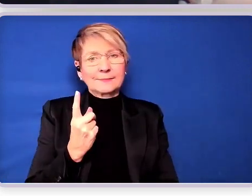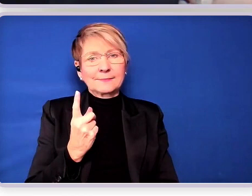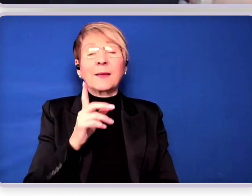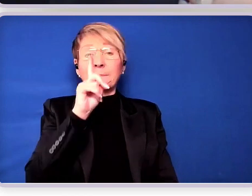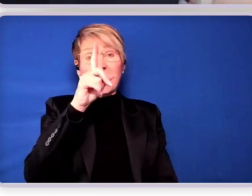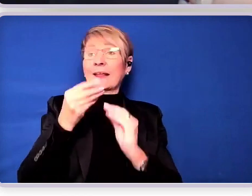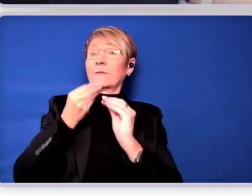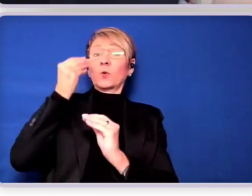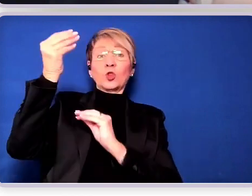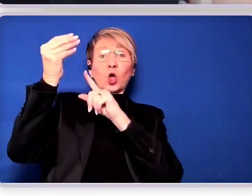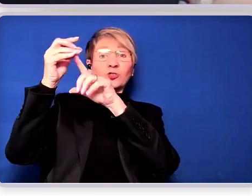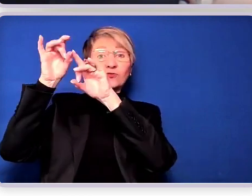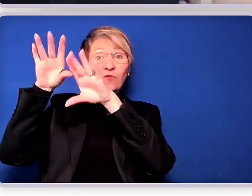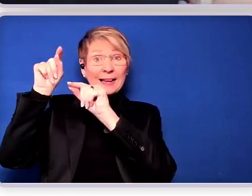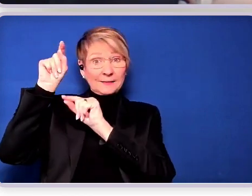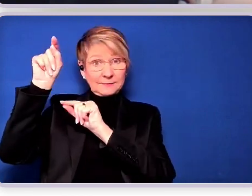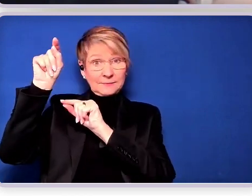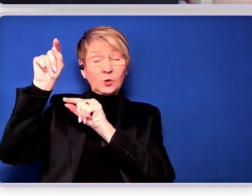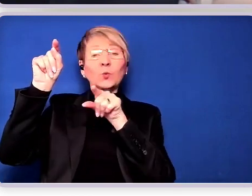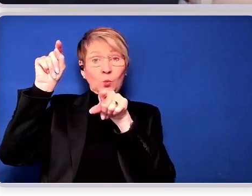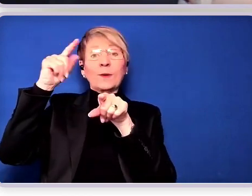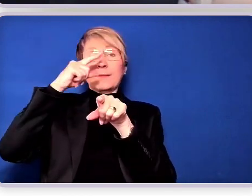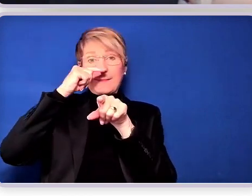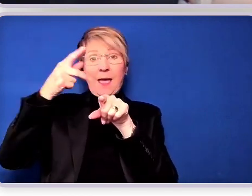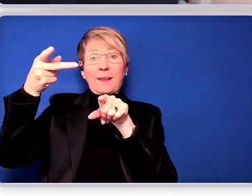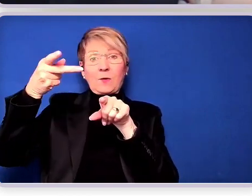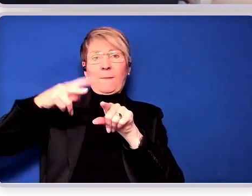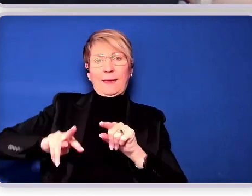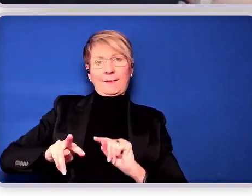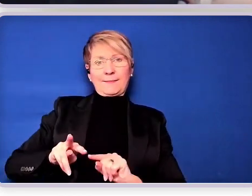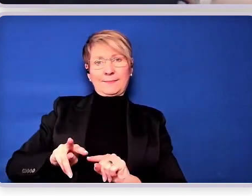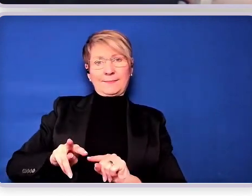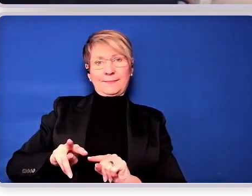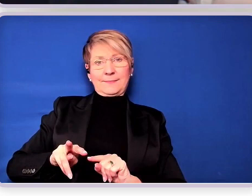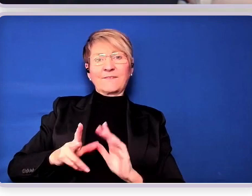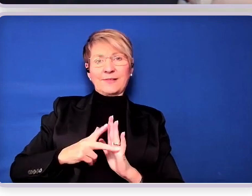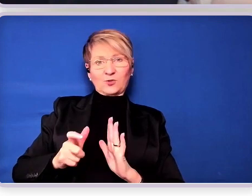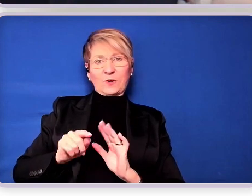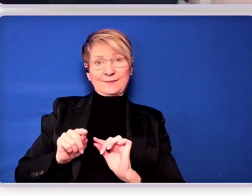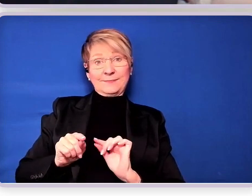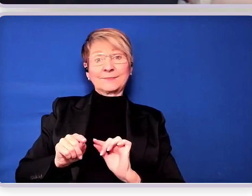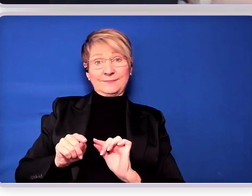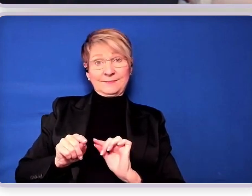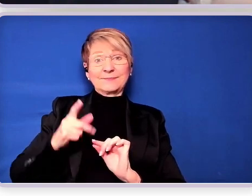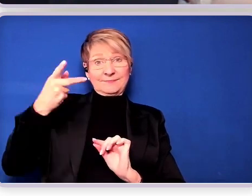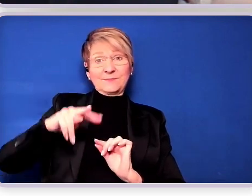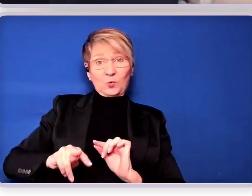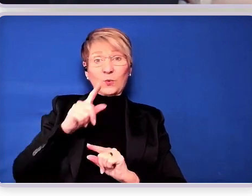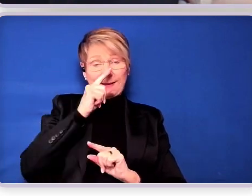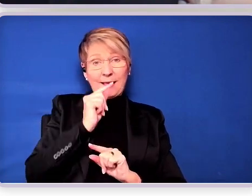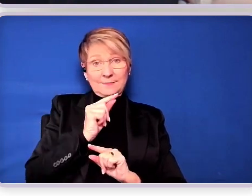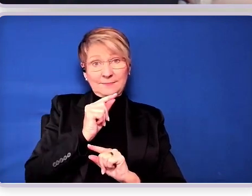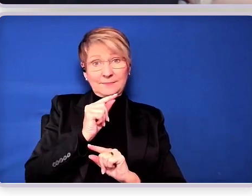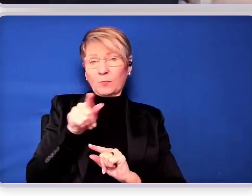Commission, you can go back to the Victorian Commission. But you've just got to